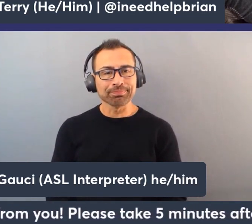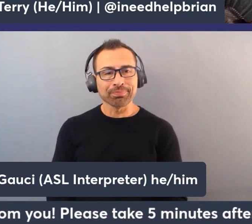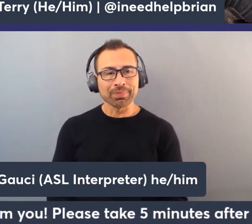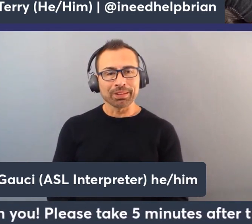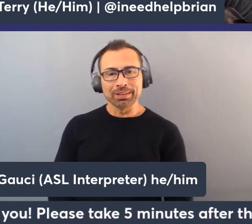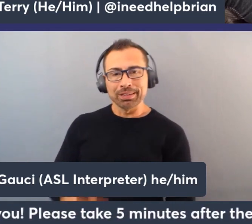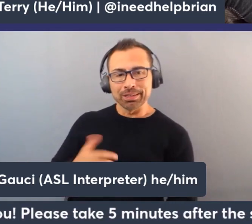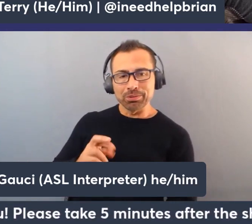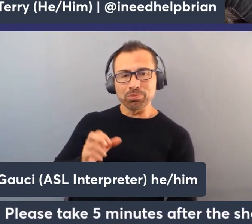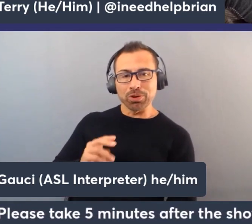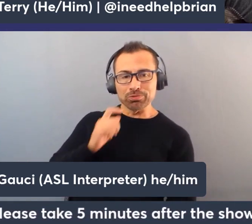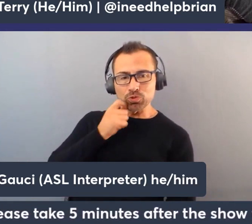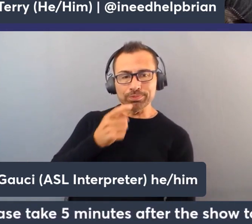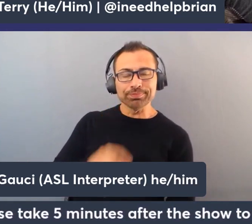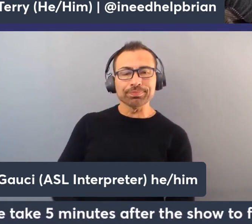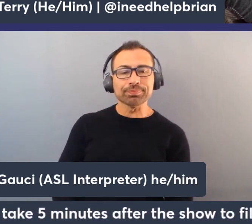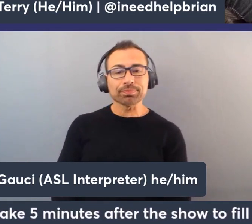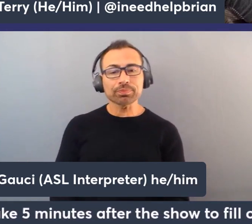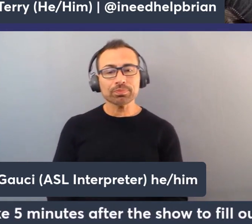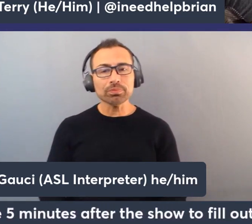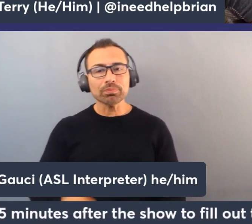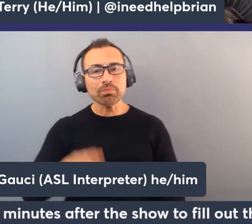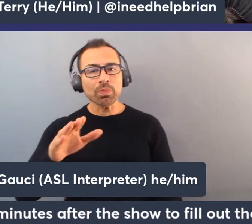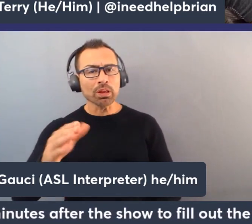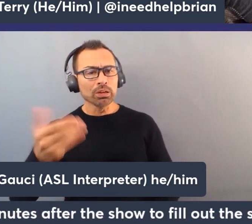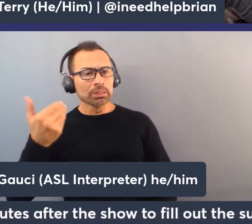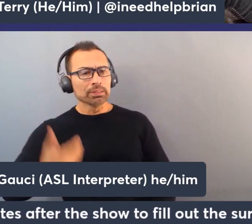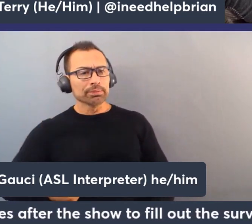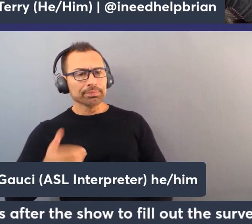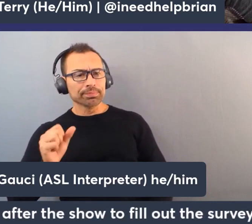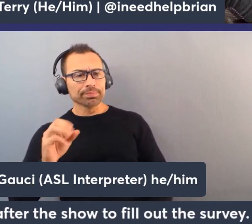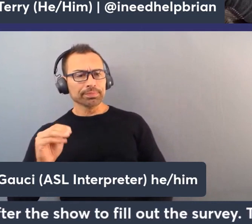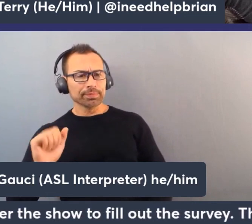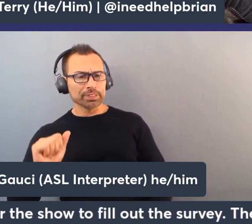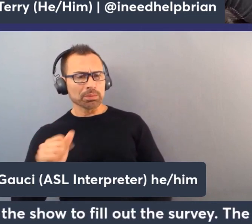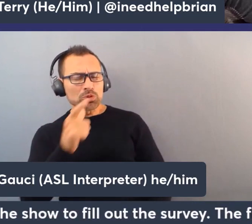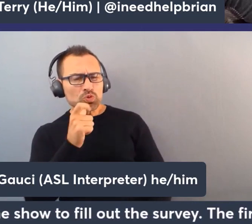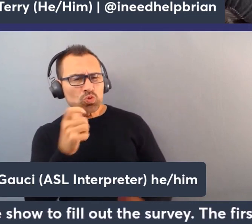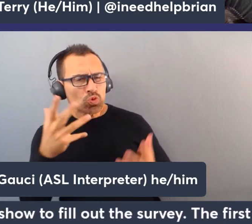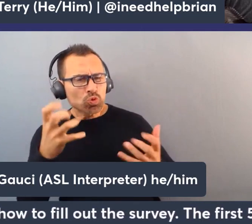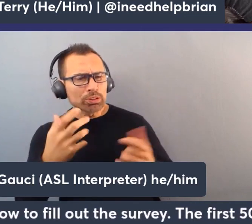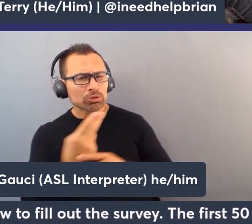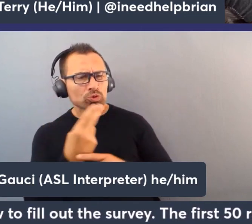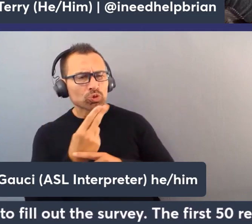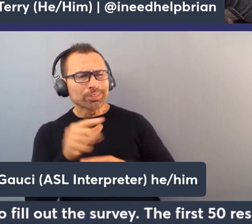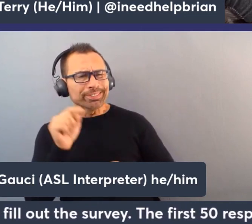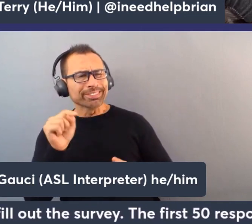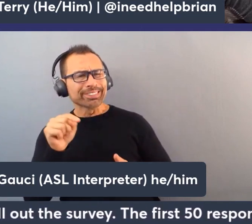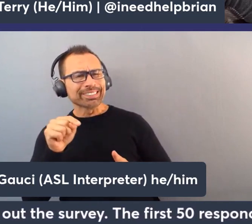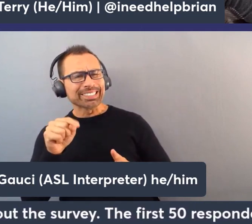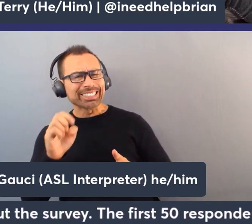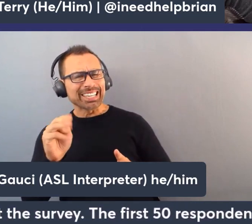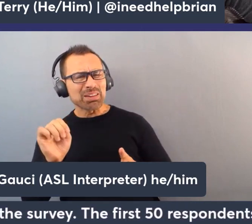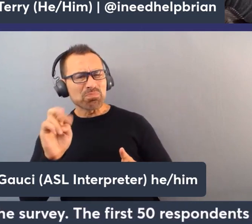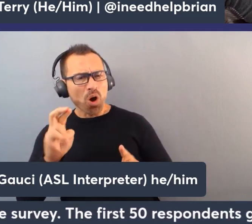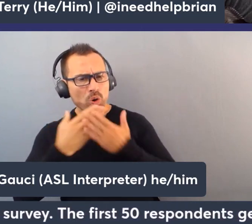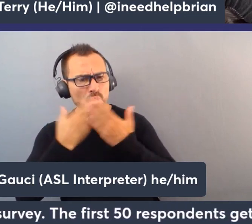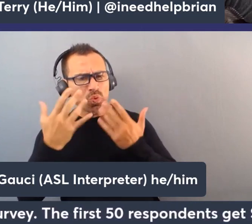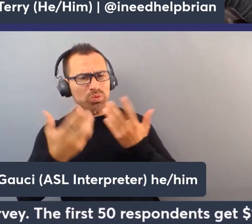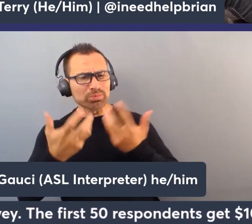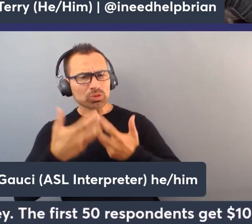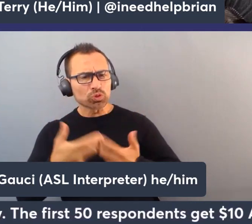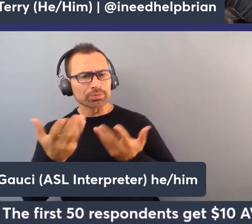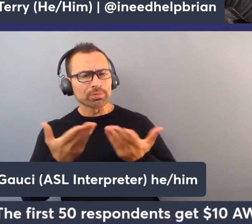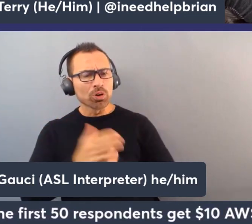indeed quite interesting. So, who would want to use EMR serverless and why? Yeah, for